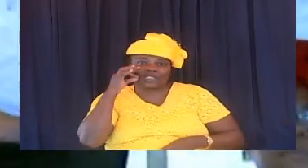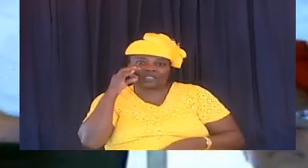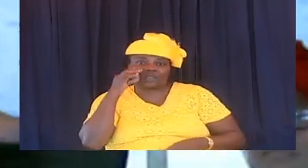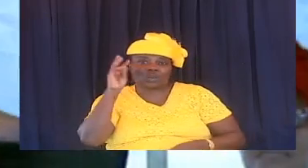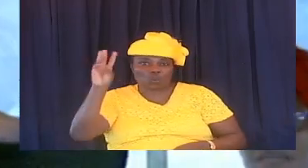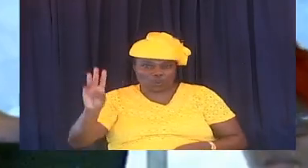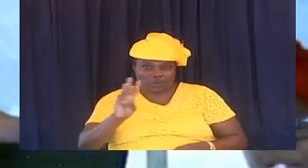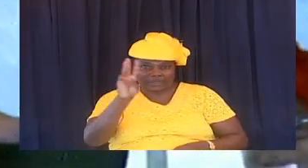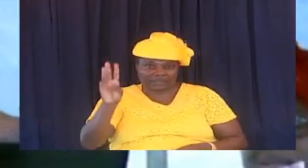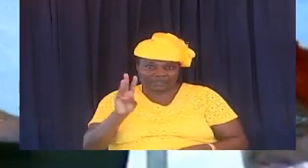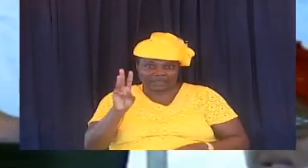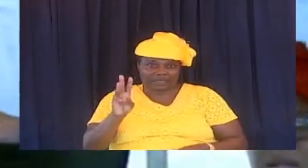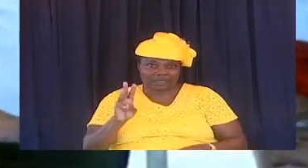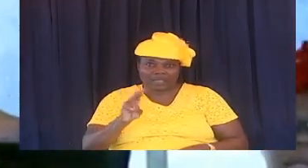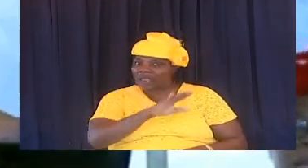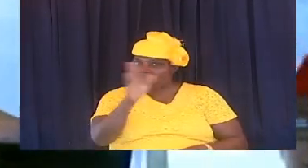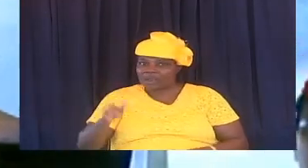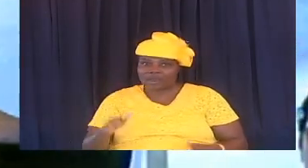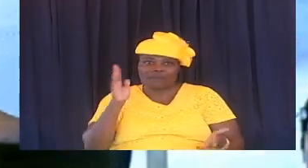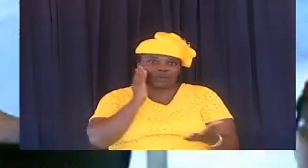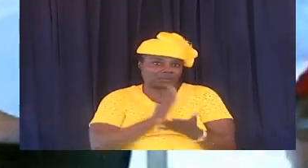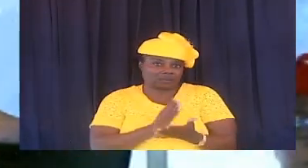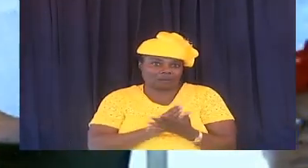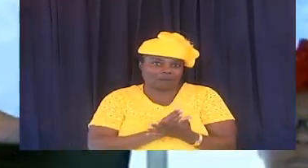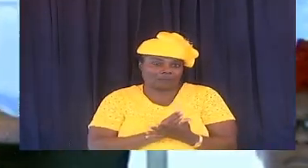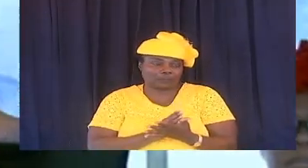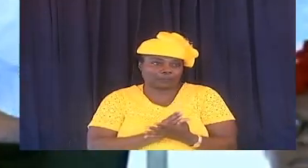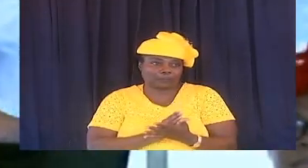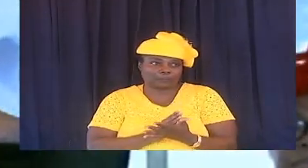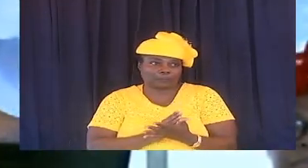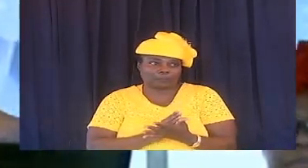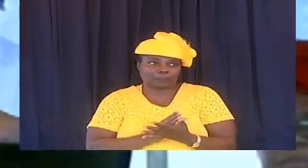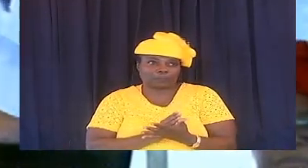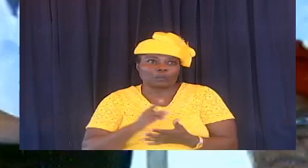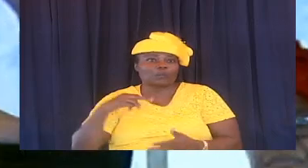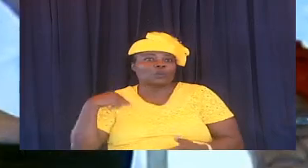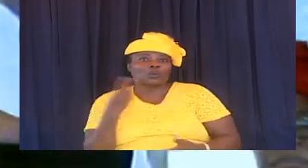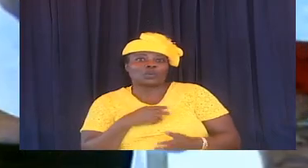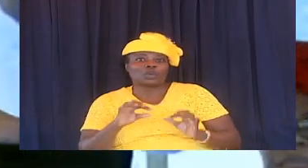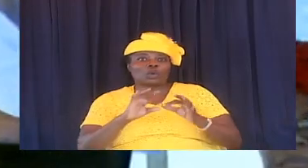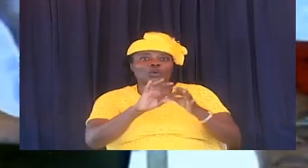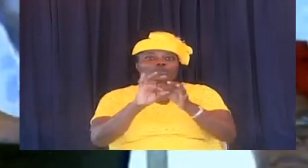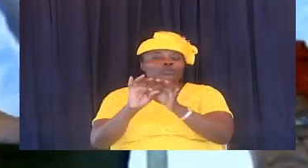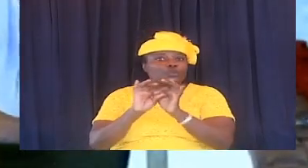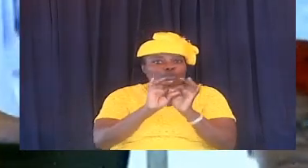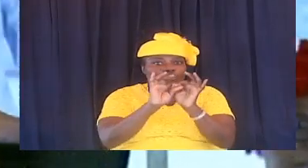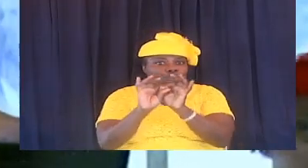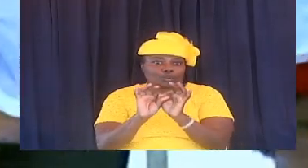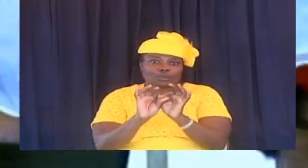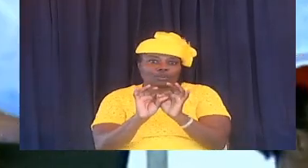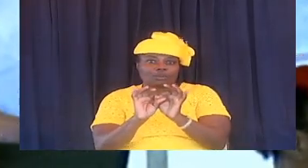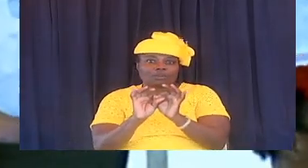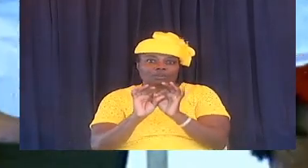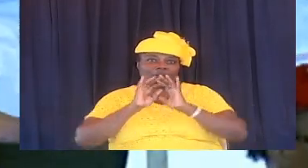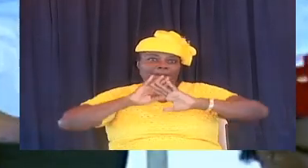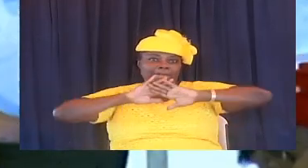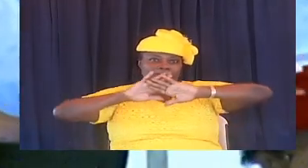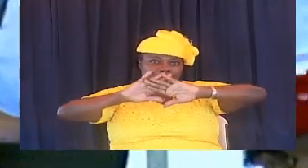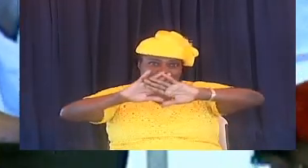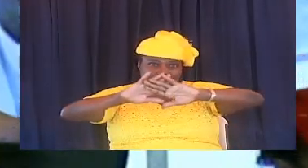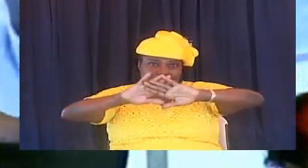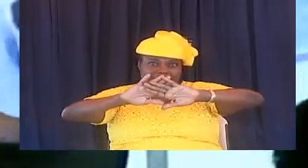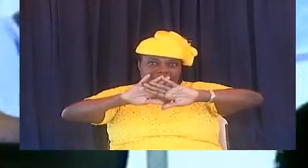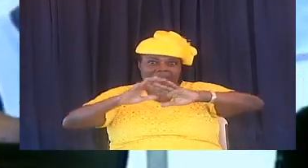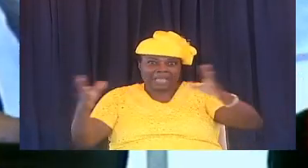Wednesdays for anything else. This is the time when, as a church, we are going to join our forces. We are going to band together